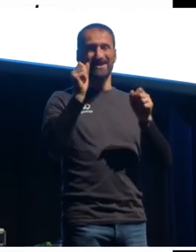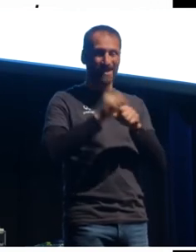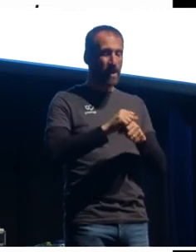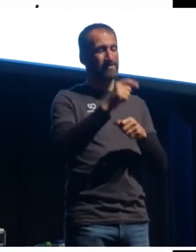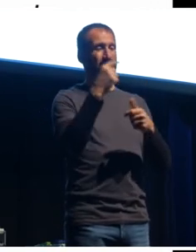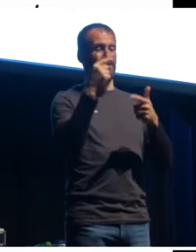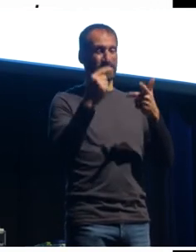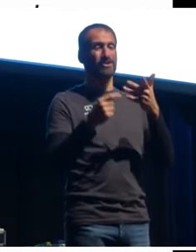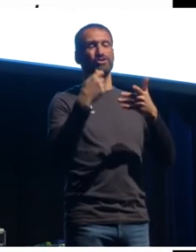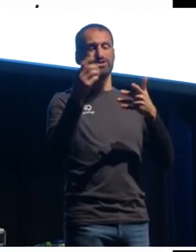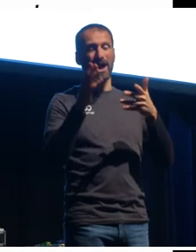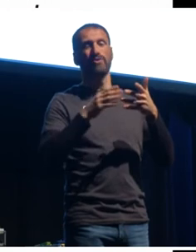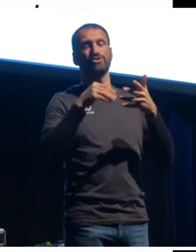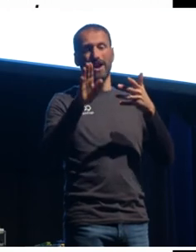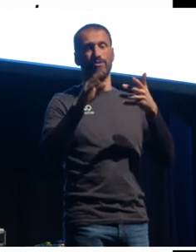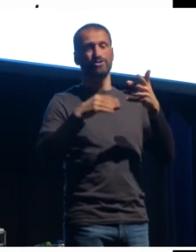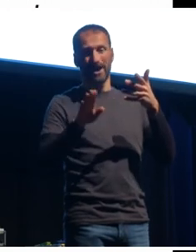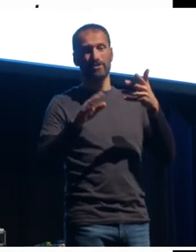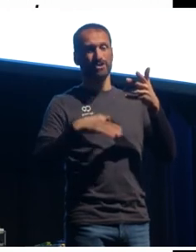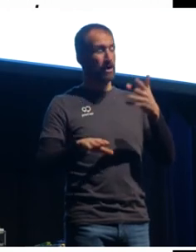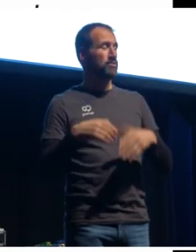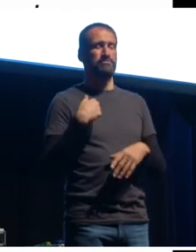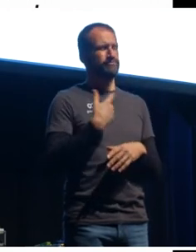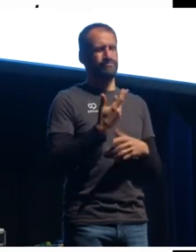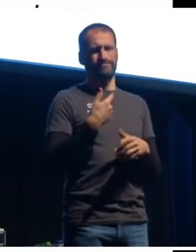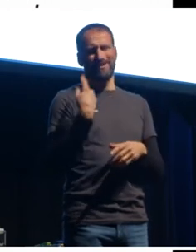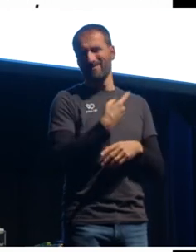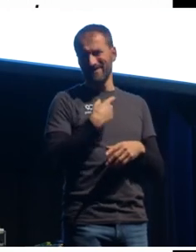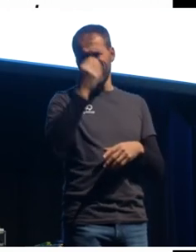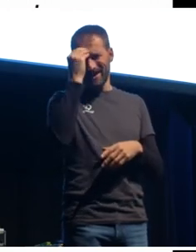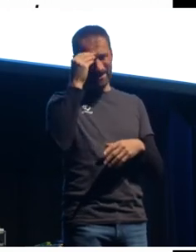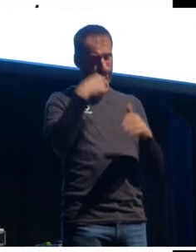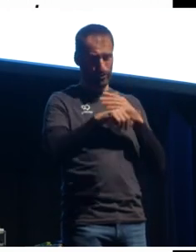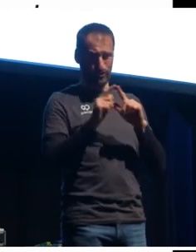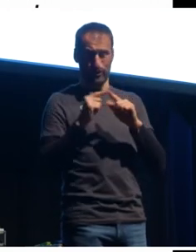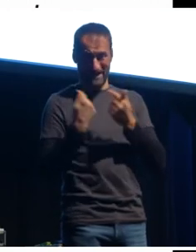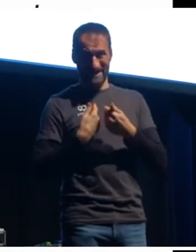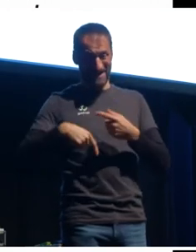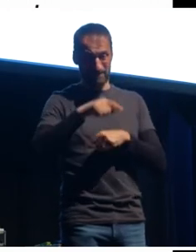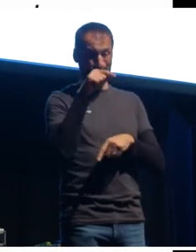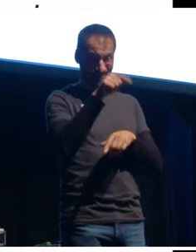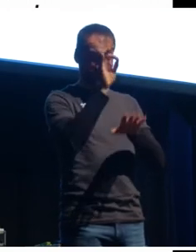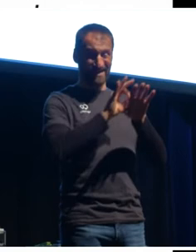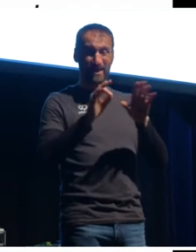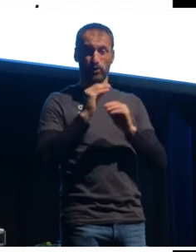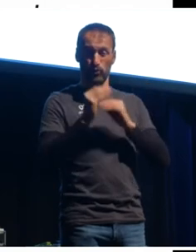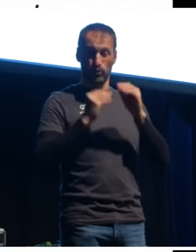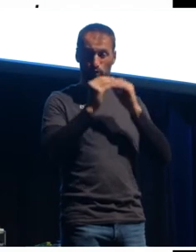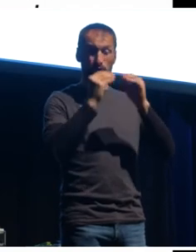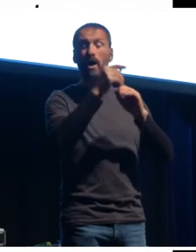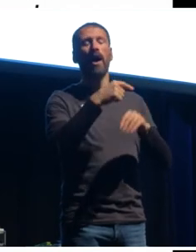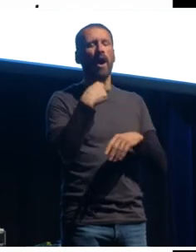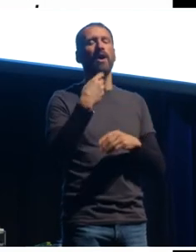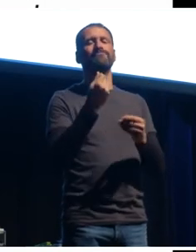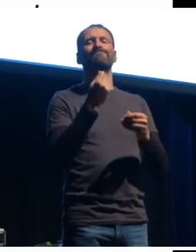And what I learned and what we learned as a team as we were building, evolving that architecture and evolving the clients that we're building for